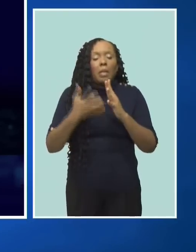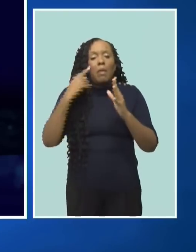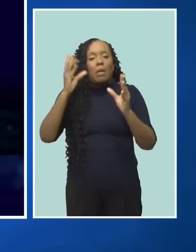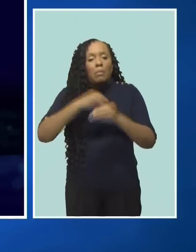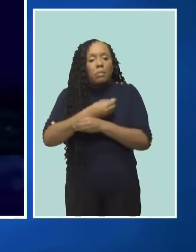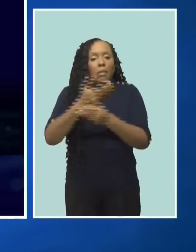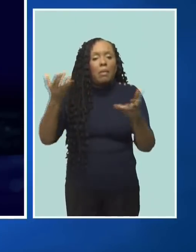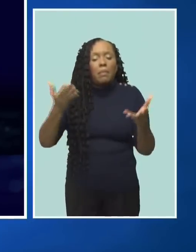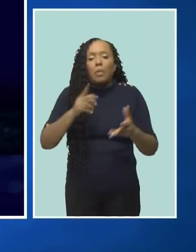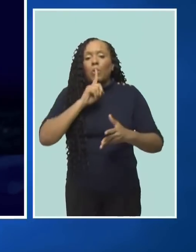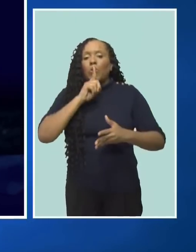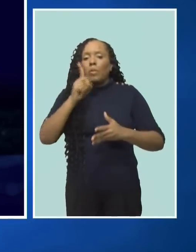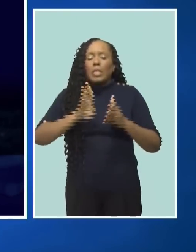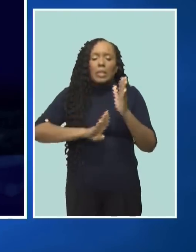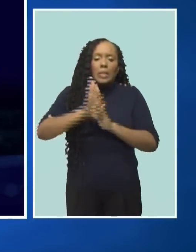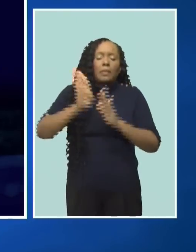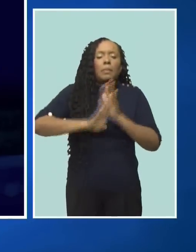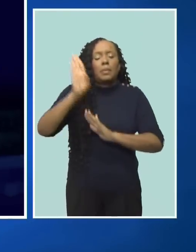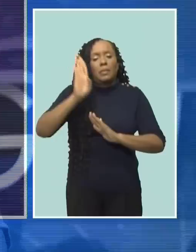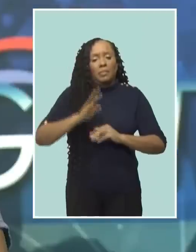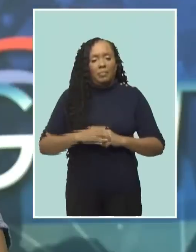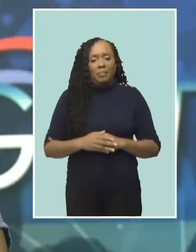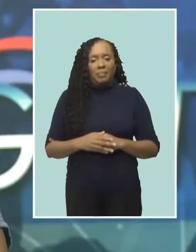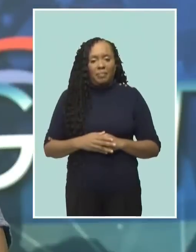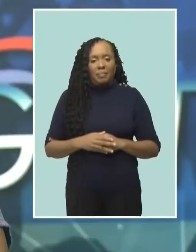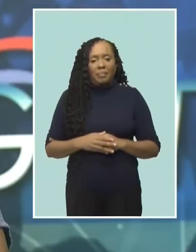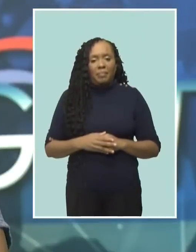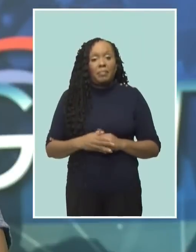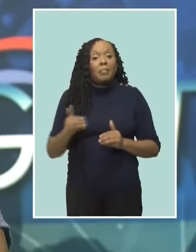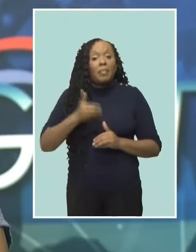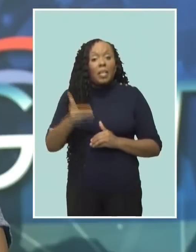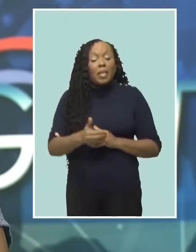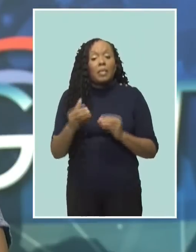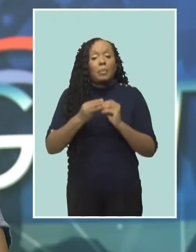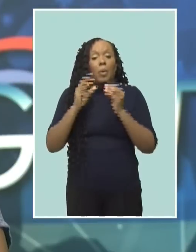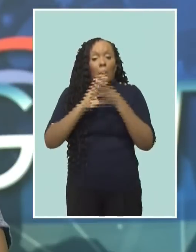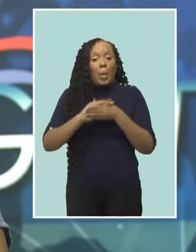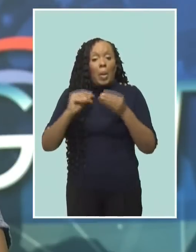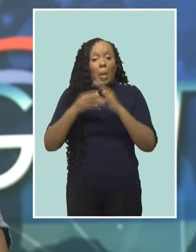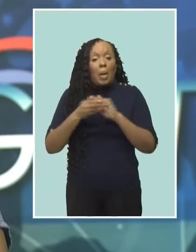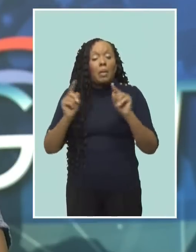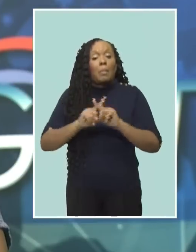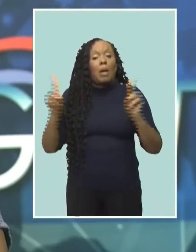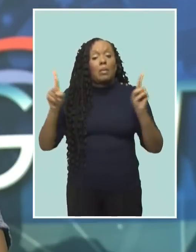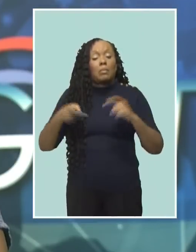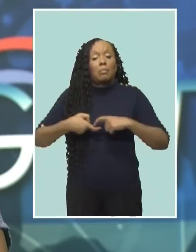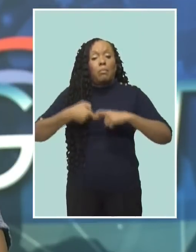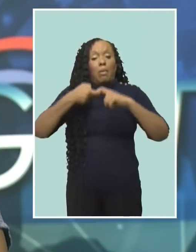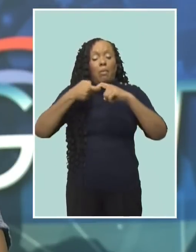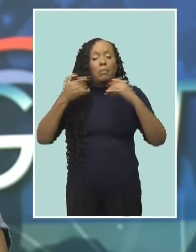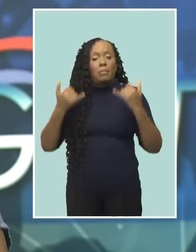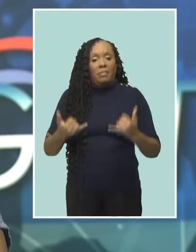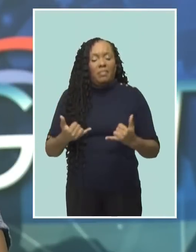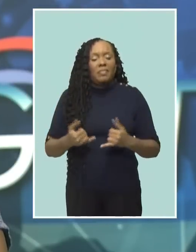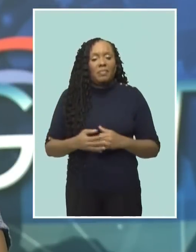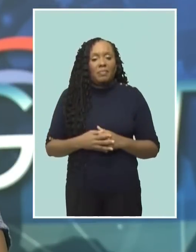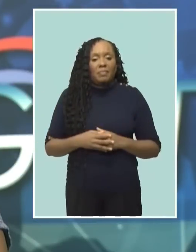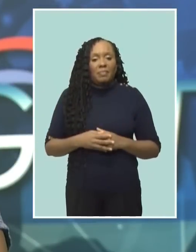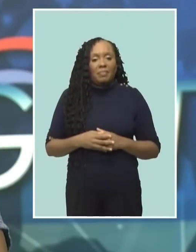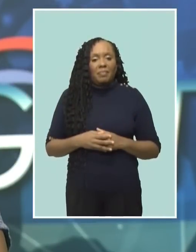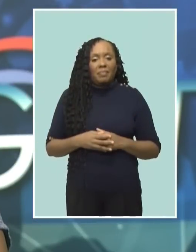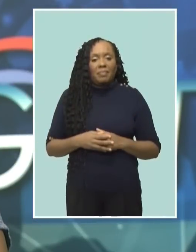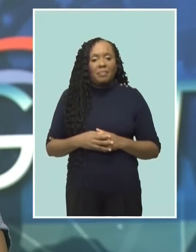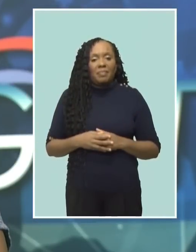deliver real development in those ways. Coming up, a new partnership brings together two local